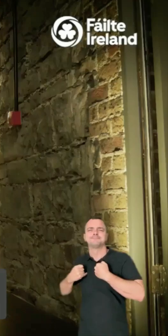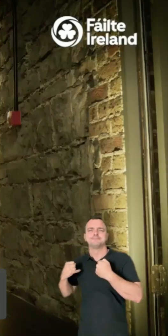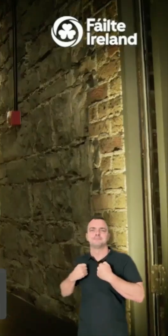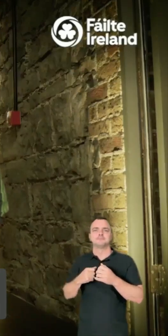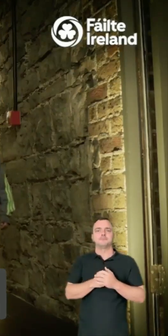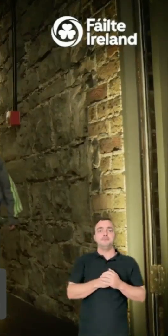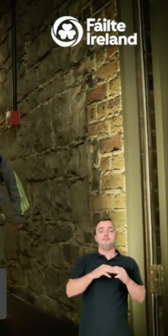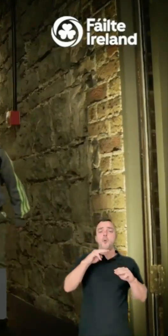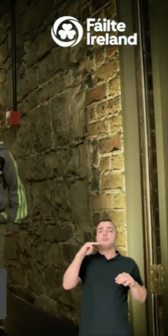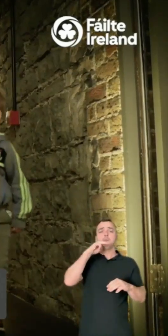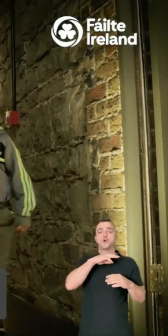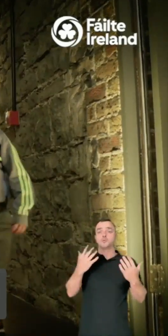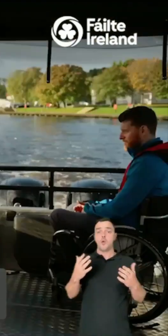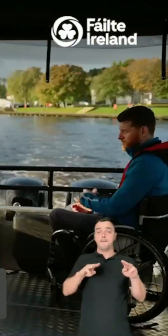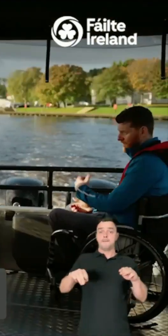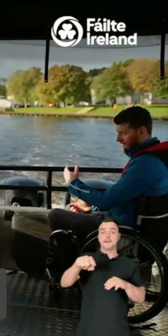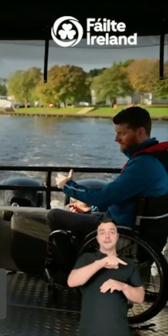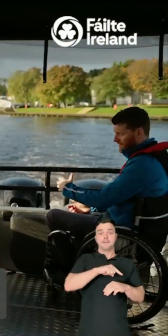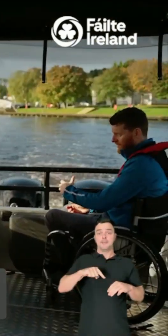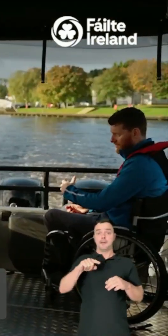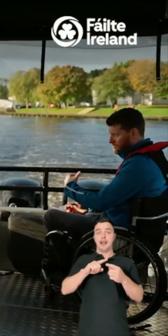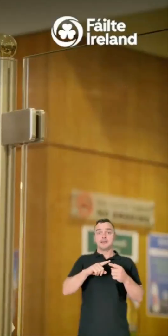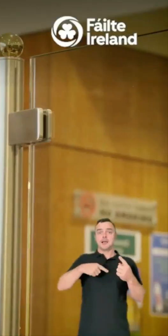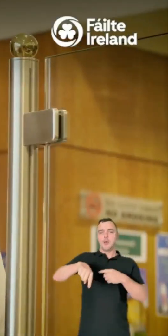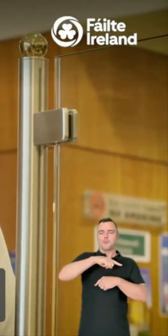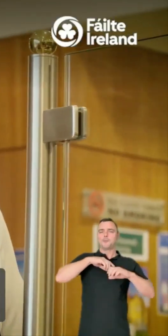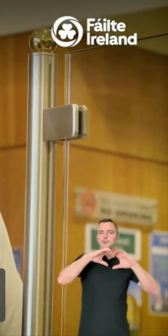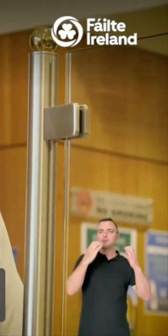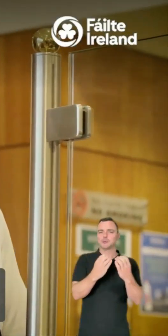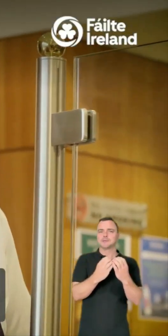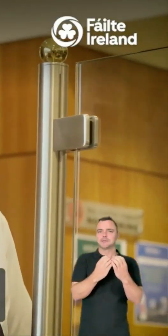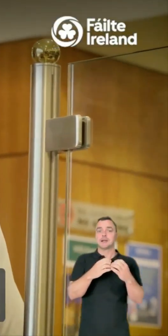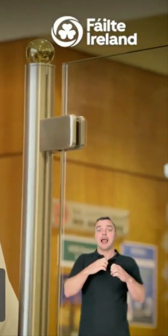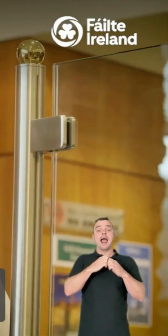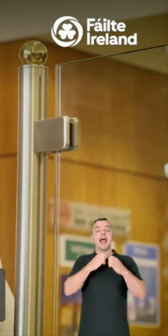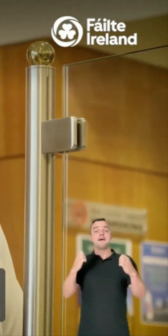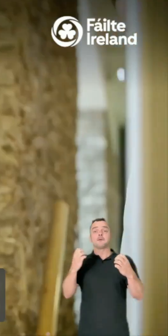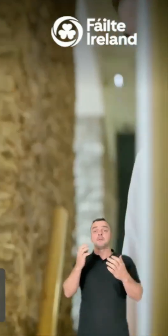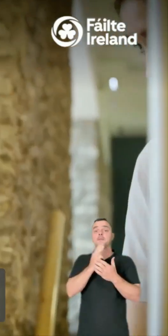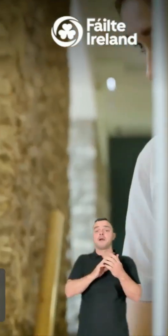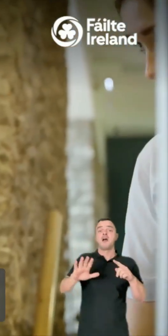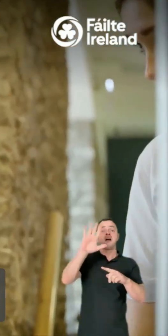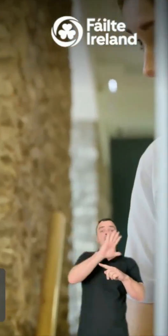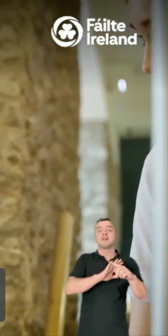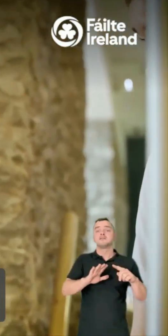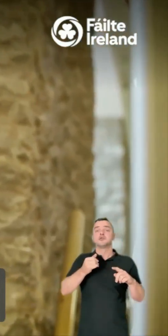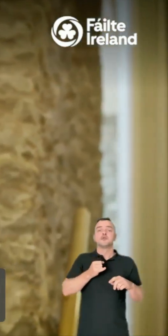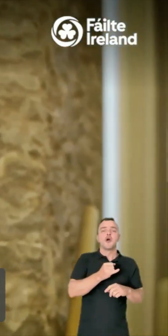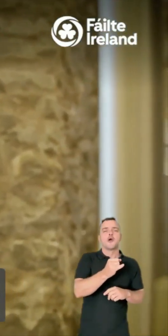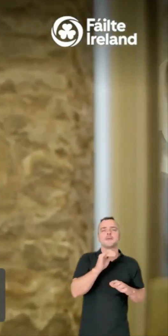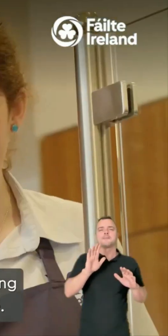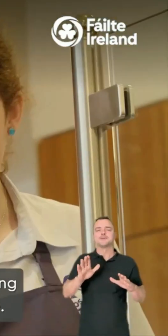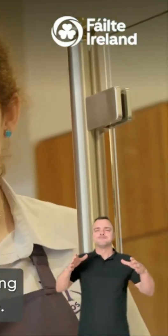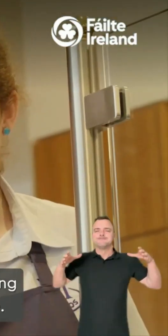Most importantly, it's about people and our communities. It's about all the parts of the visitor journey working together